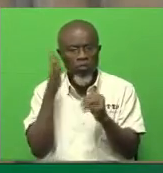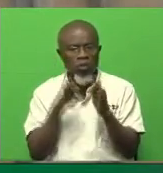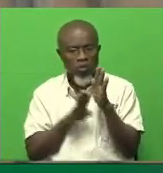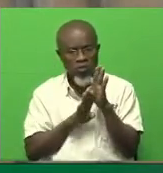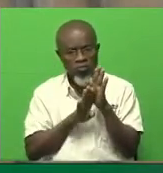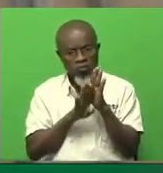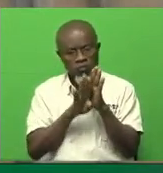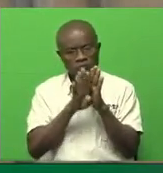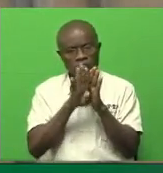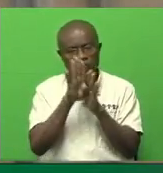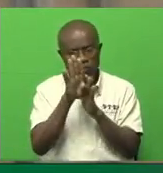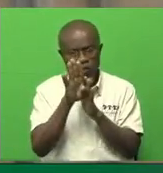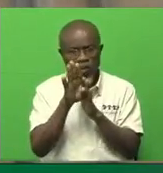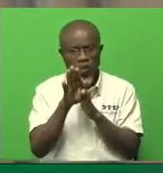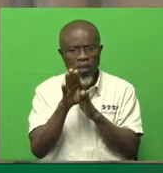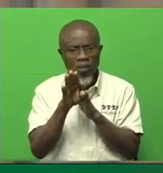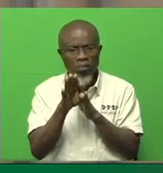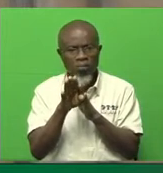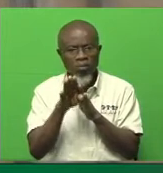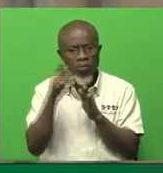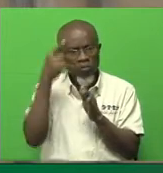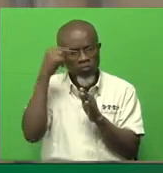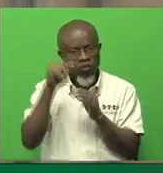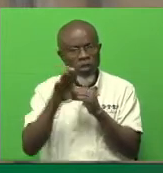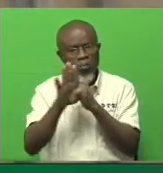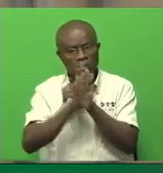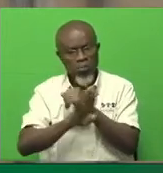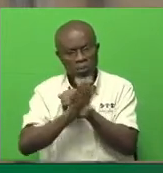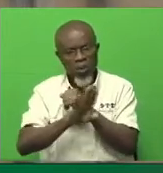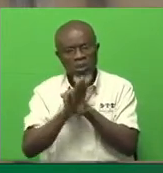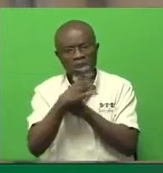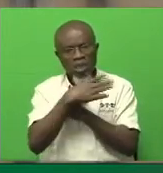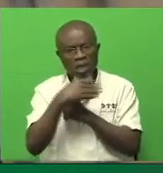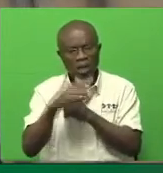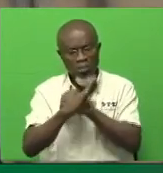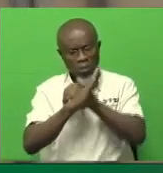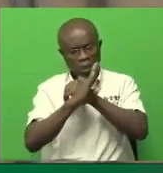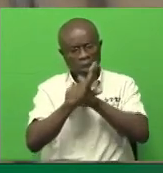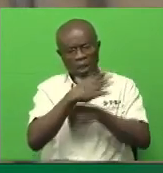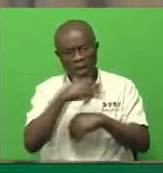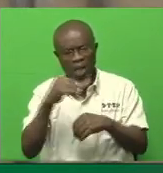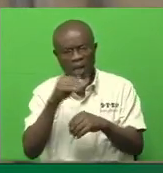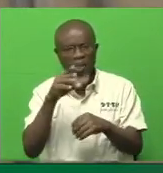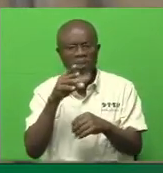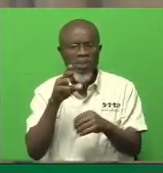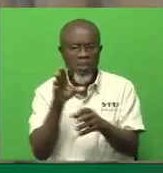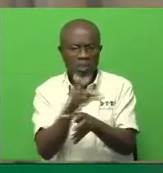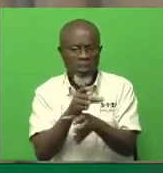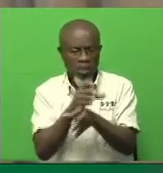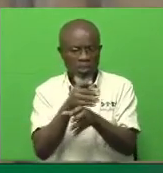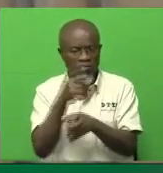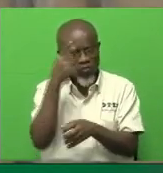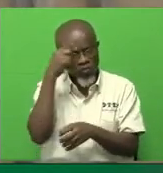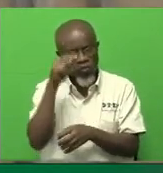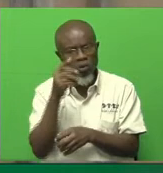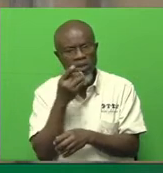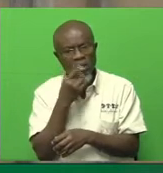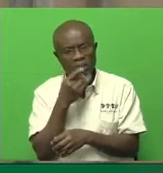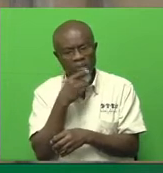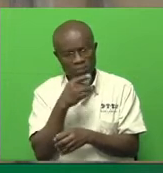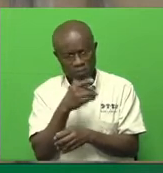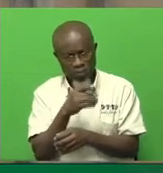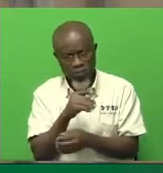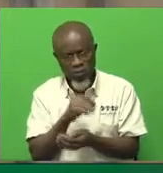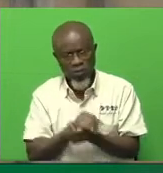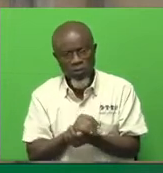clinical guidelines for the prevention and management of diabetic foot infections implementation of a working task force to